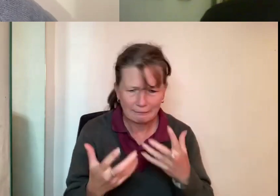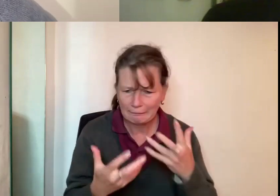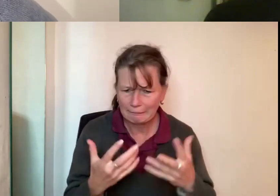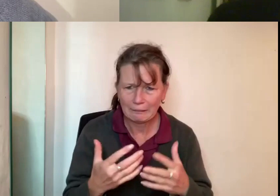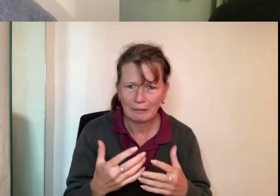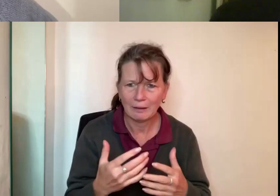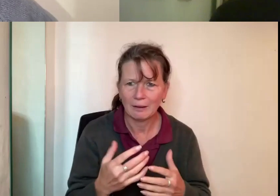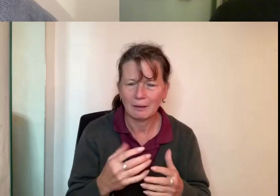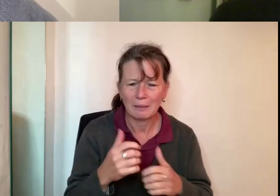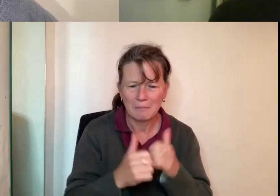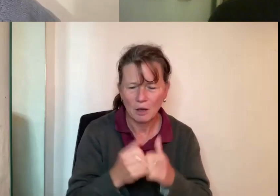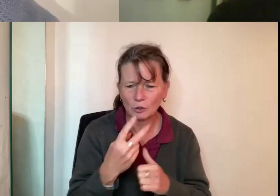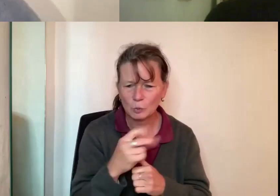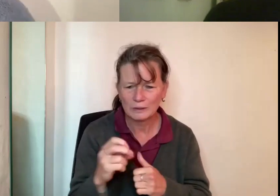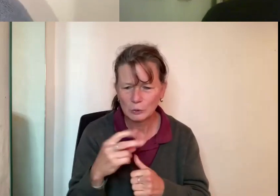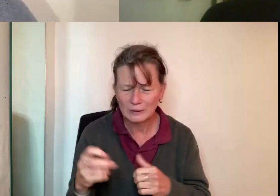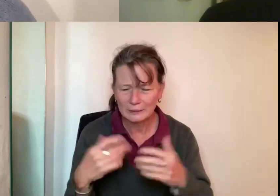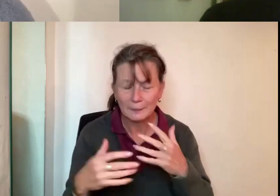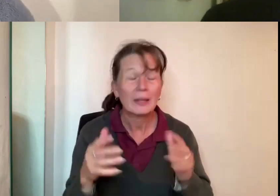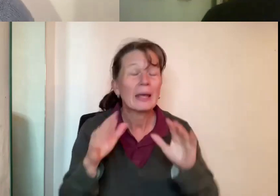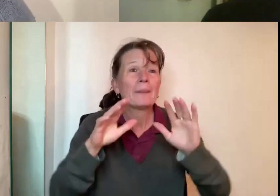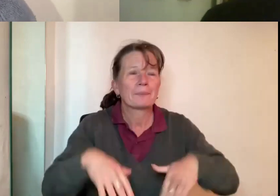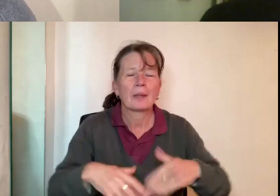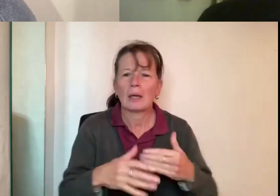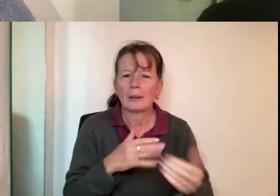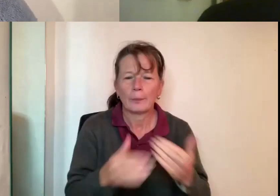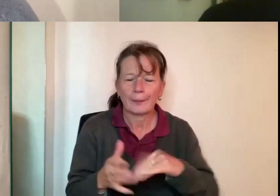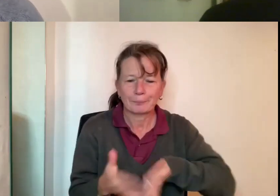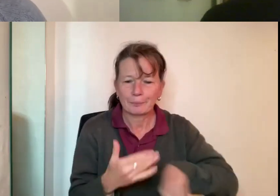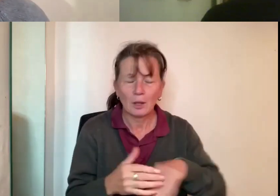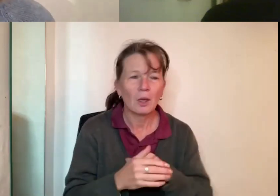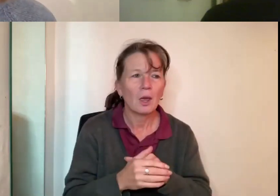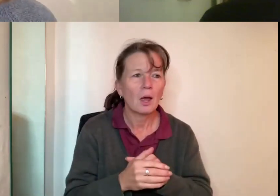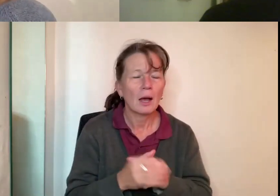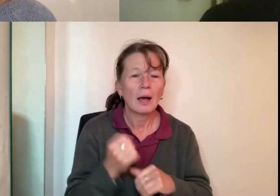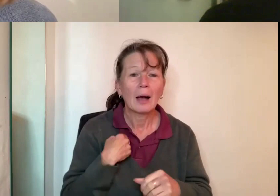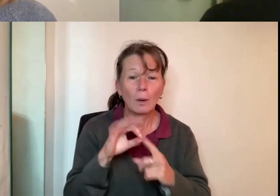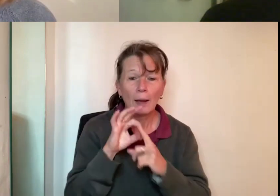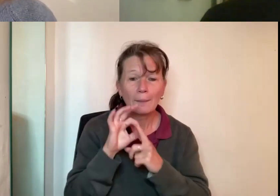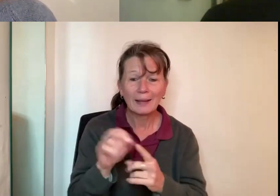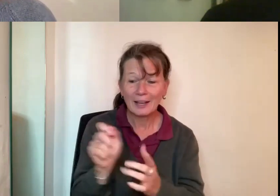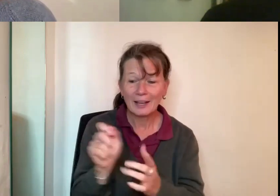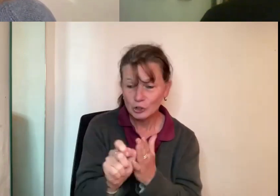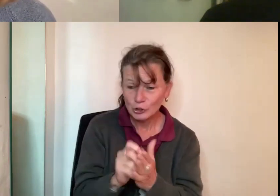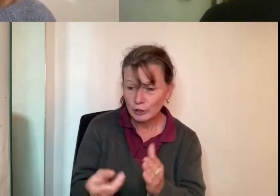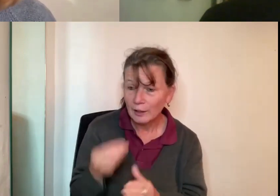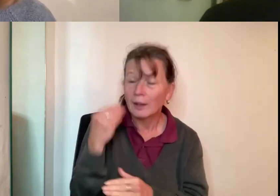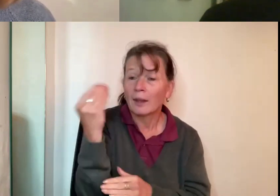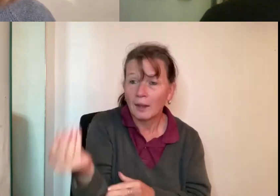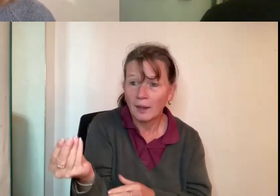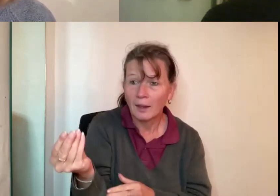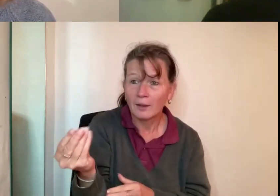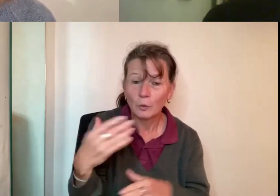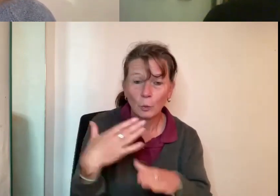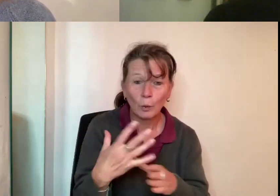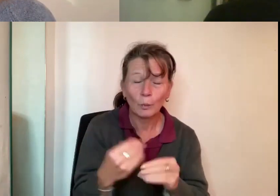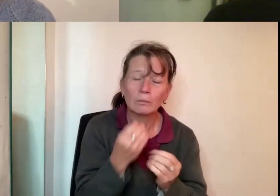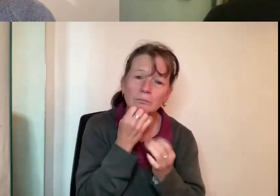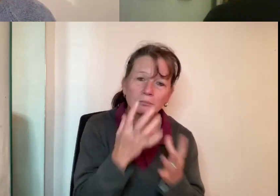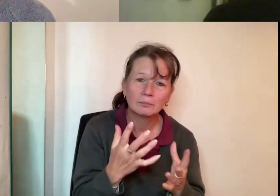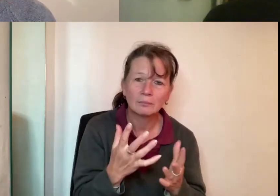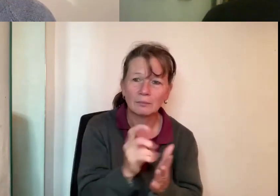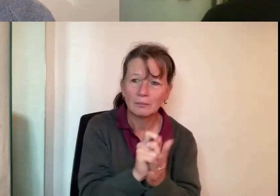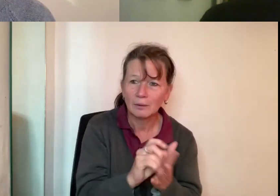March 2020. But nevertheless, our application to work with the wonderful composer